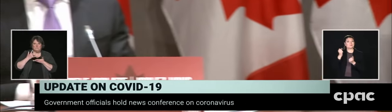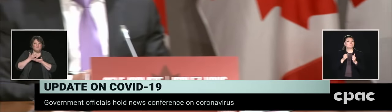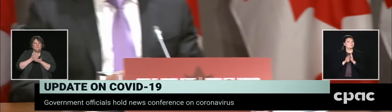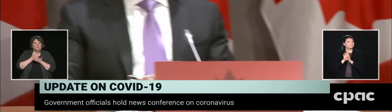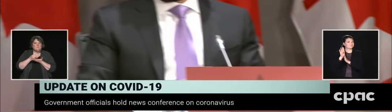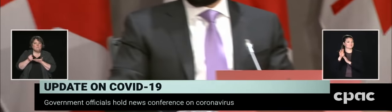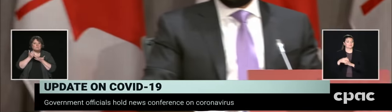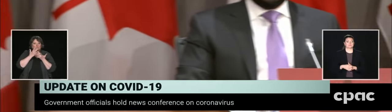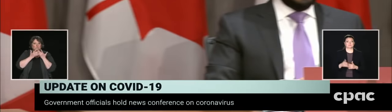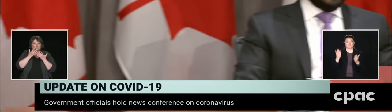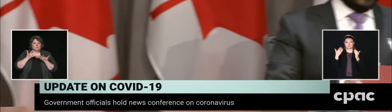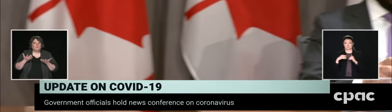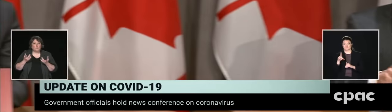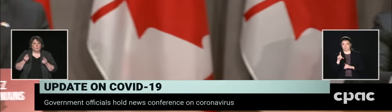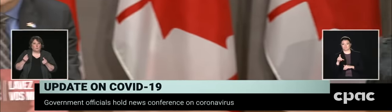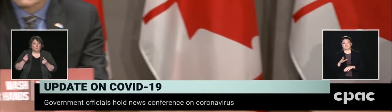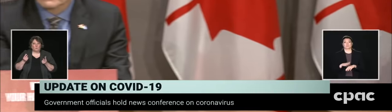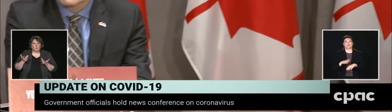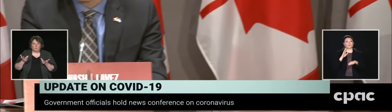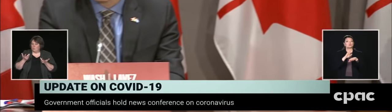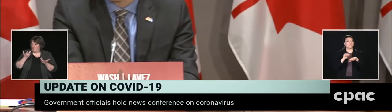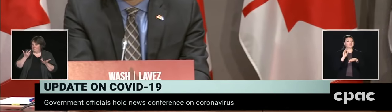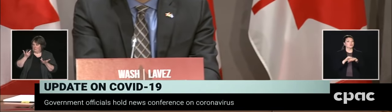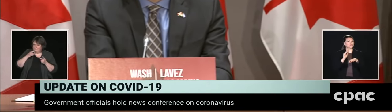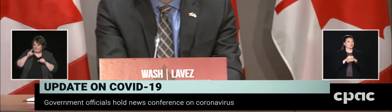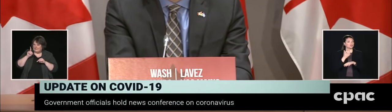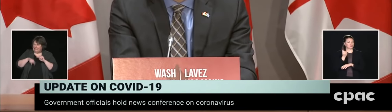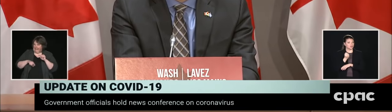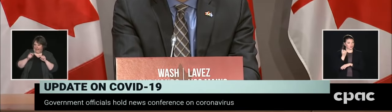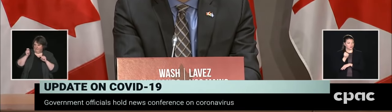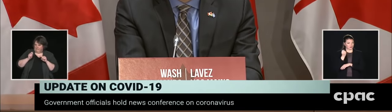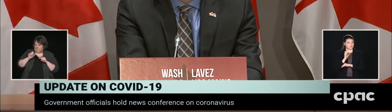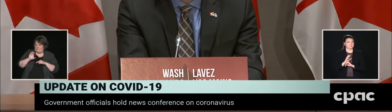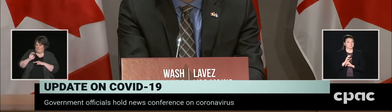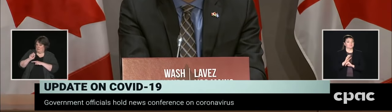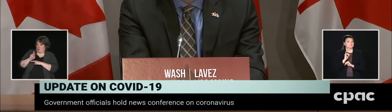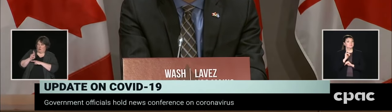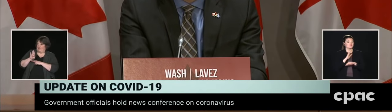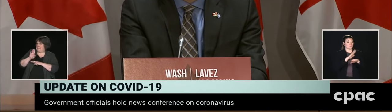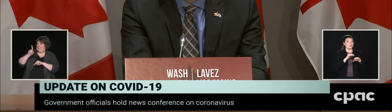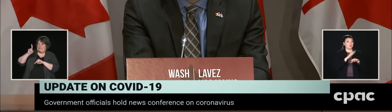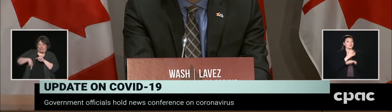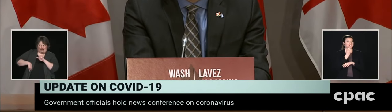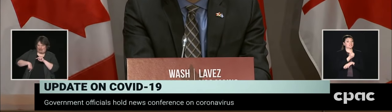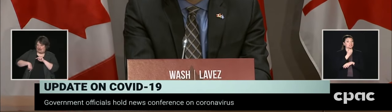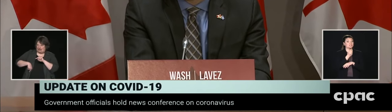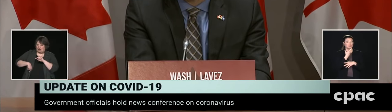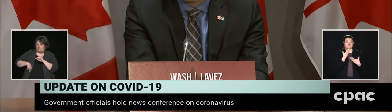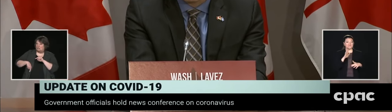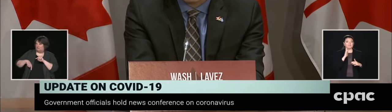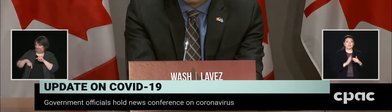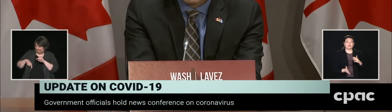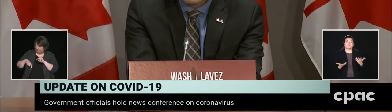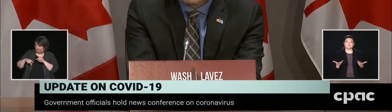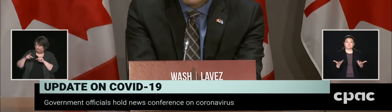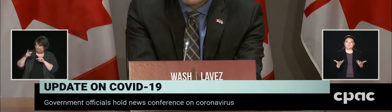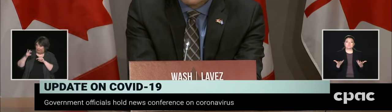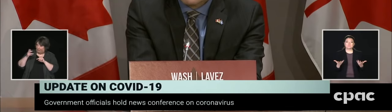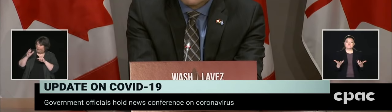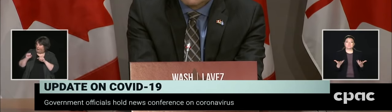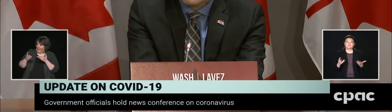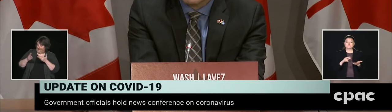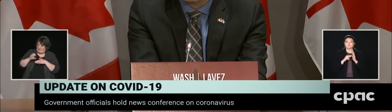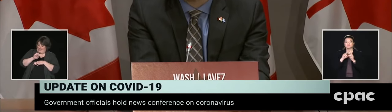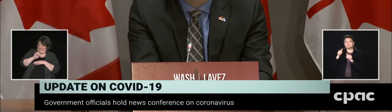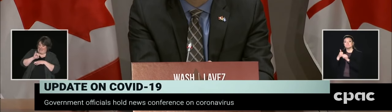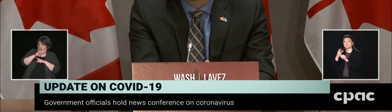can't qualify for that emergency benefit, but we know that the Prime Minister has signaled that that might be broadened, the emergency benefit. Could people that don't have